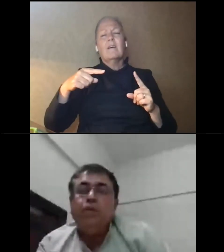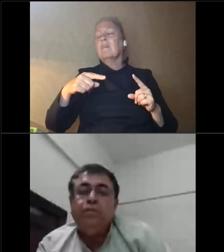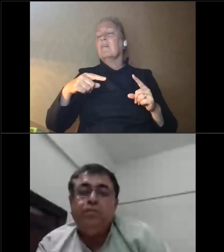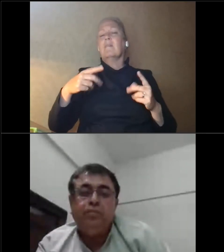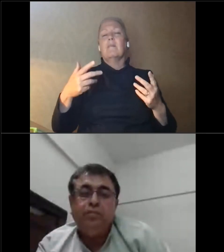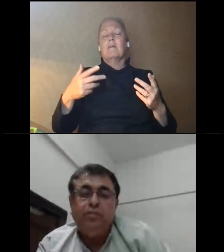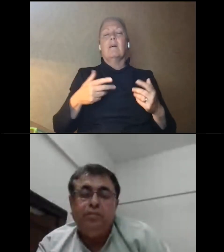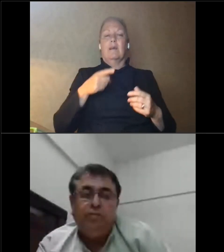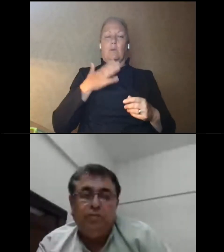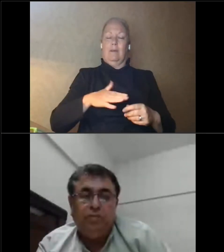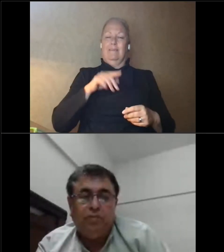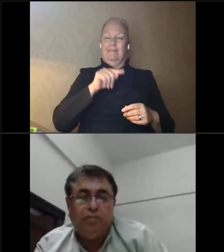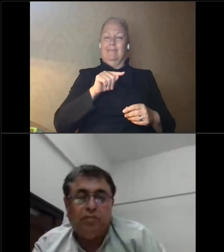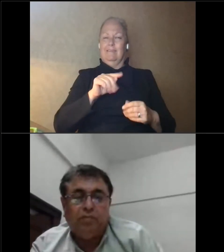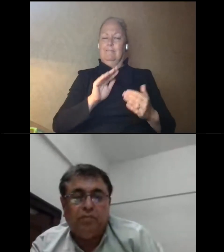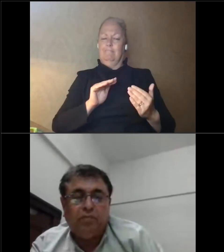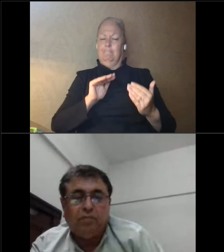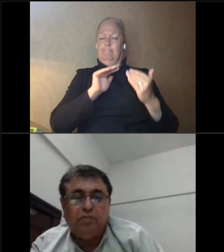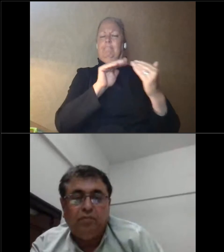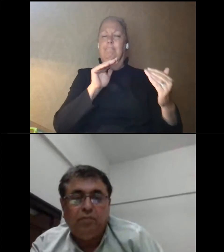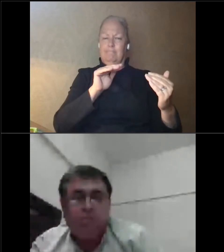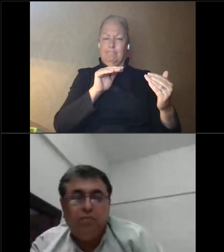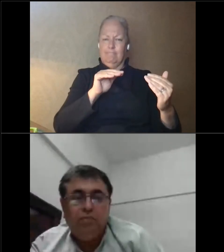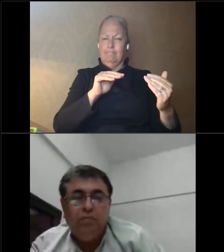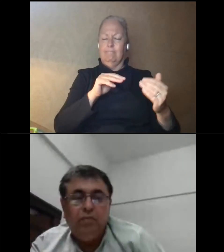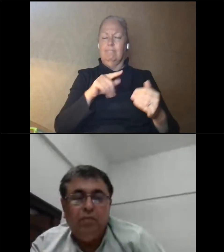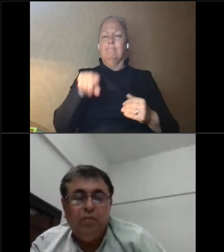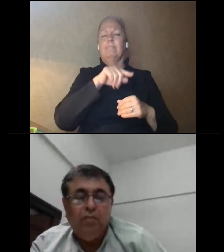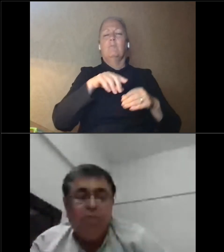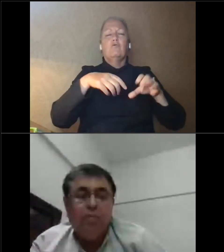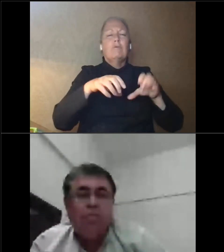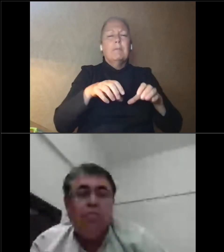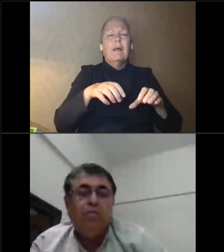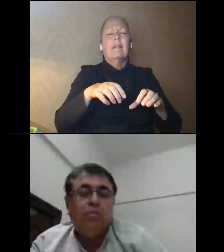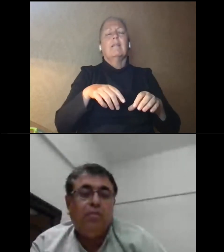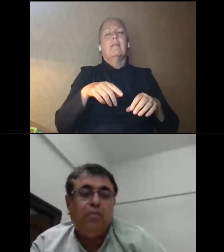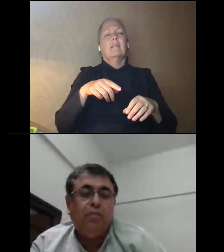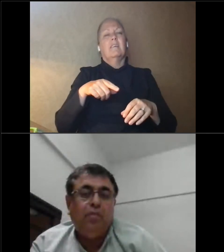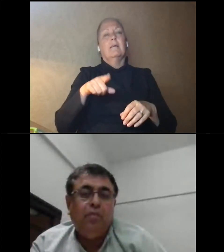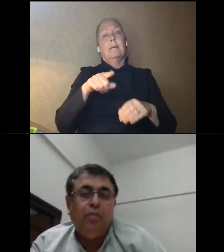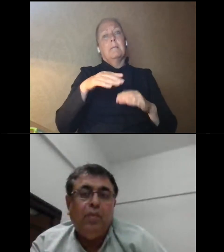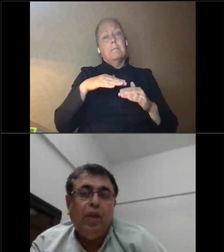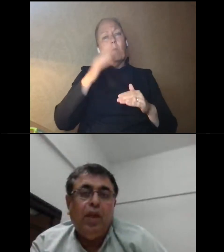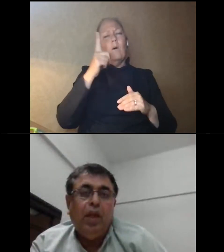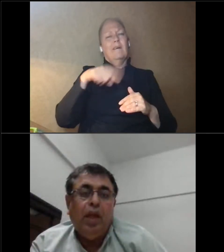of rehabilitation users, particularly those that are most marginalized?